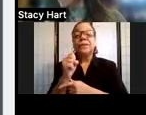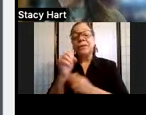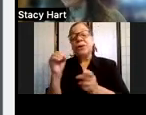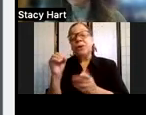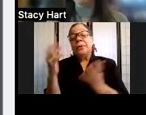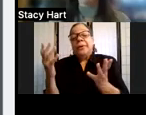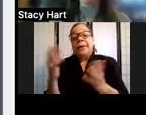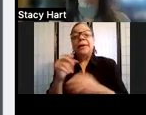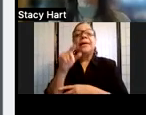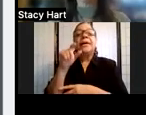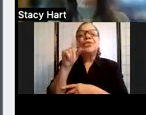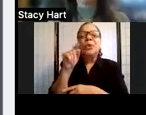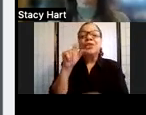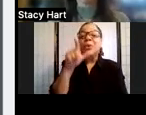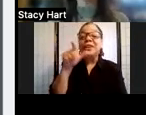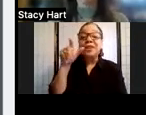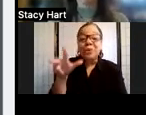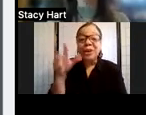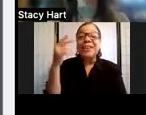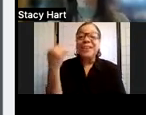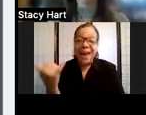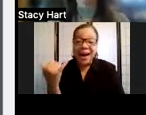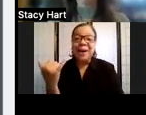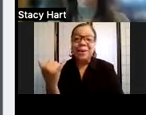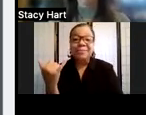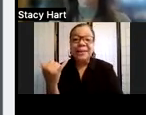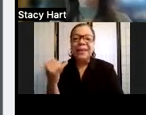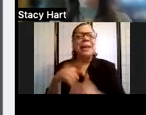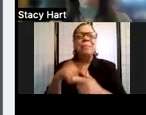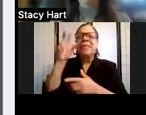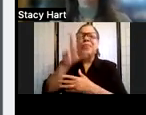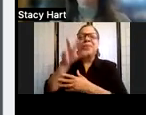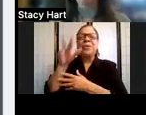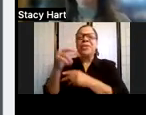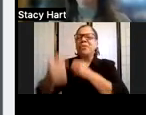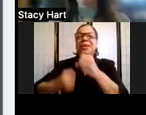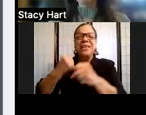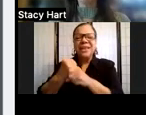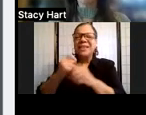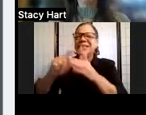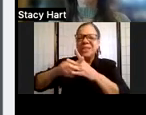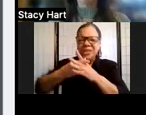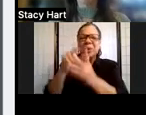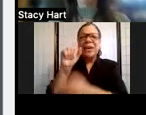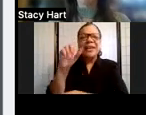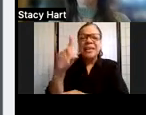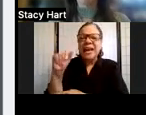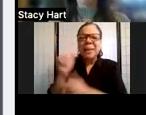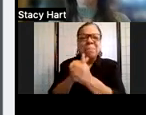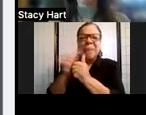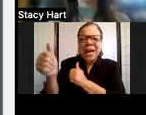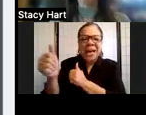it's 2023 now. That means 33 years since ADA passed, and lots